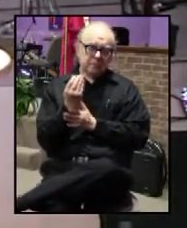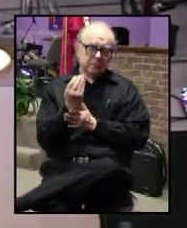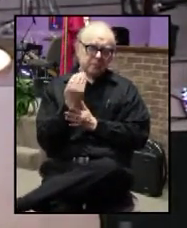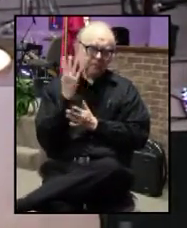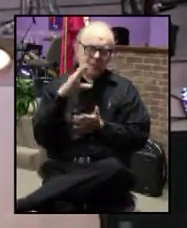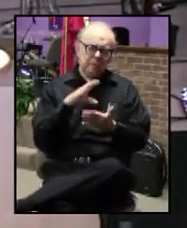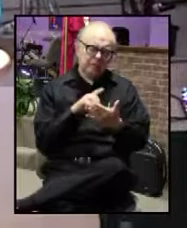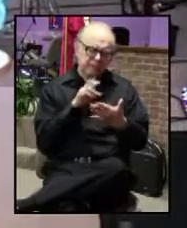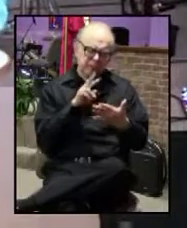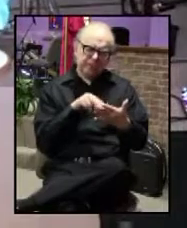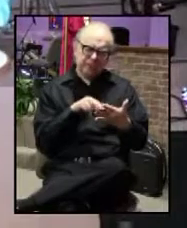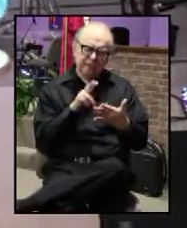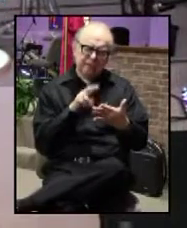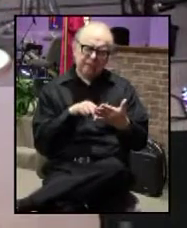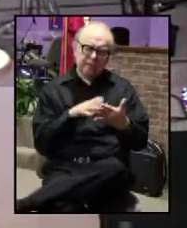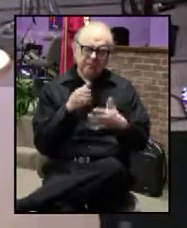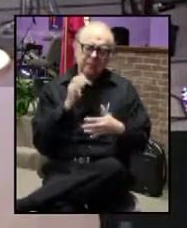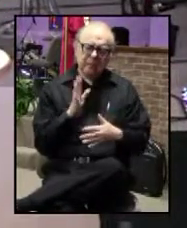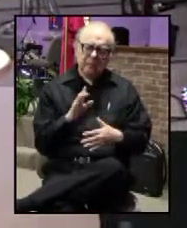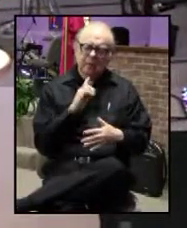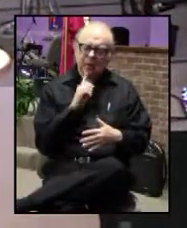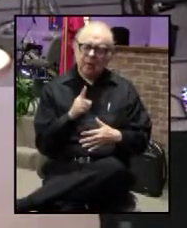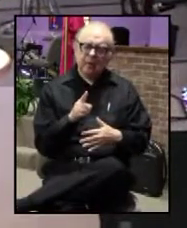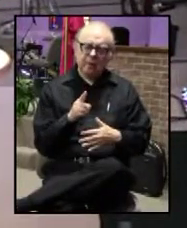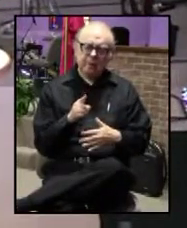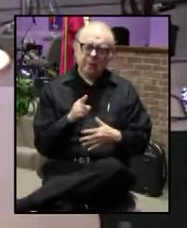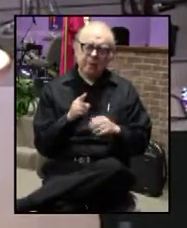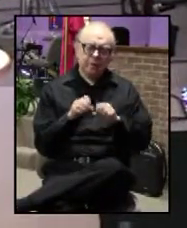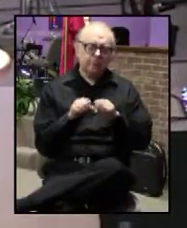you will find that God has a scroll.